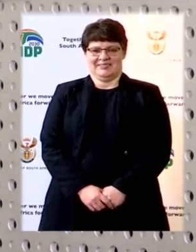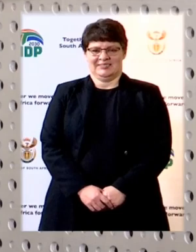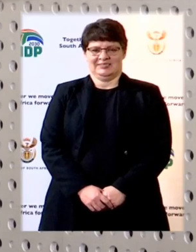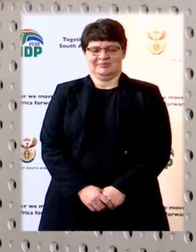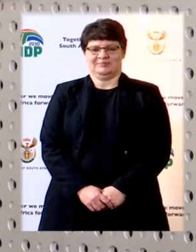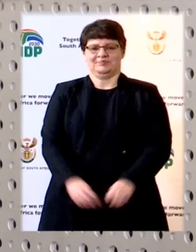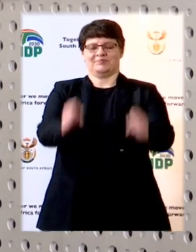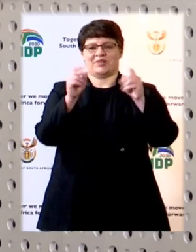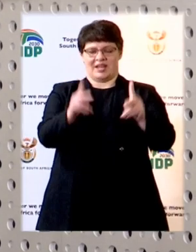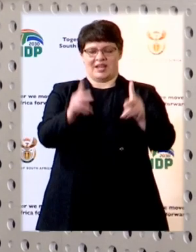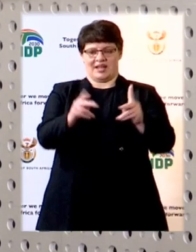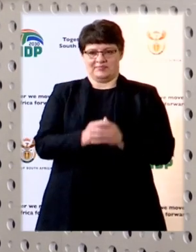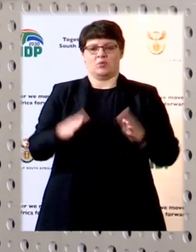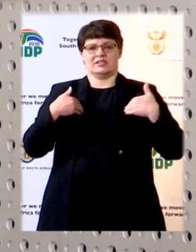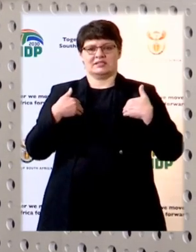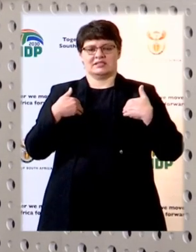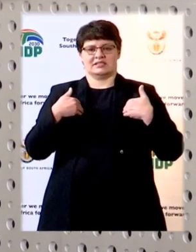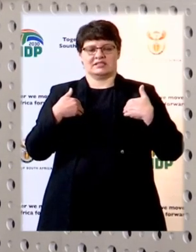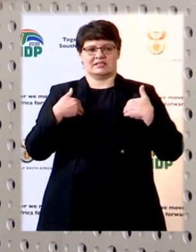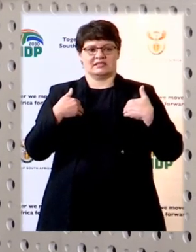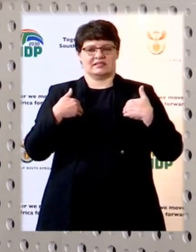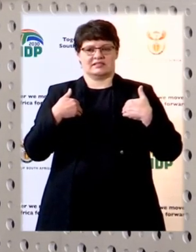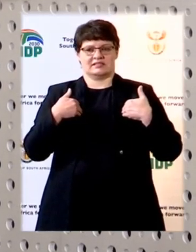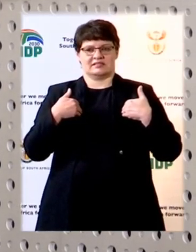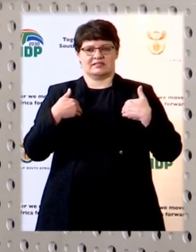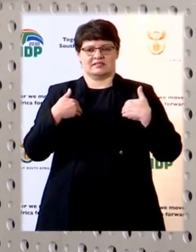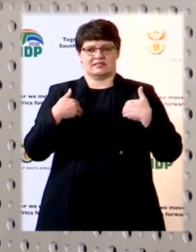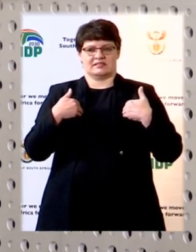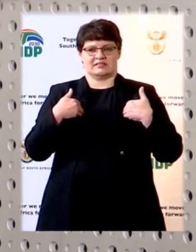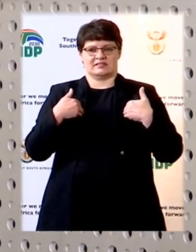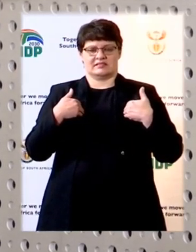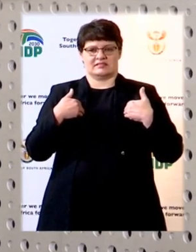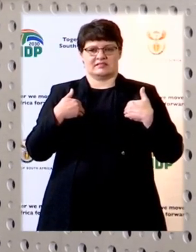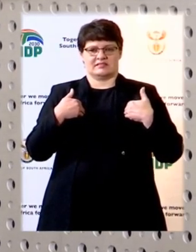Okay. I'll start again.